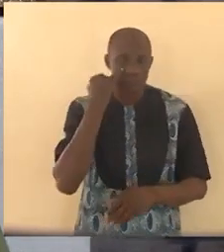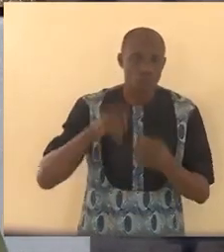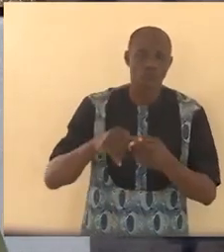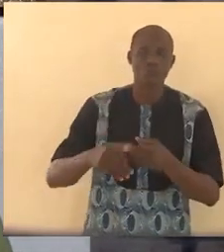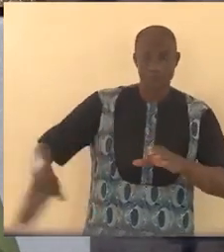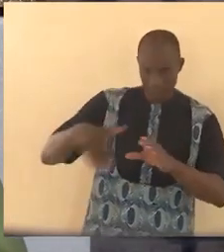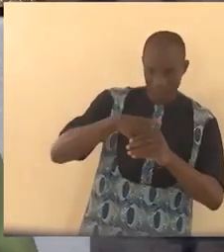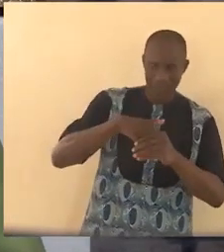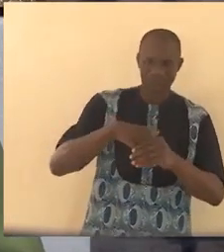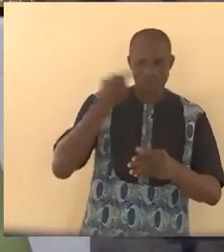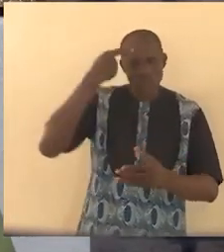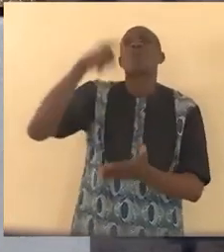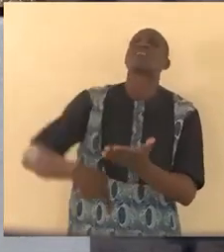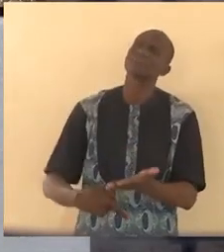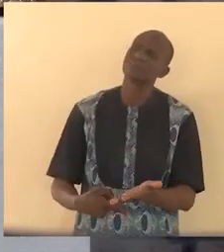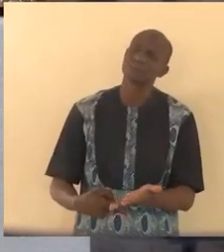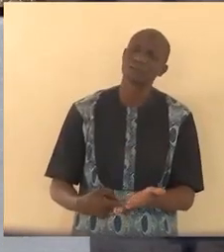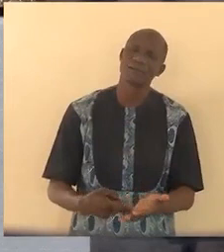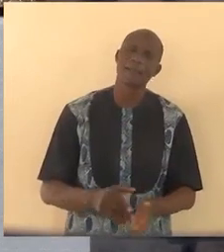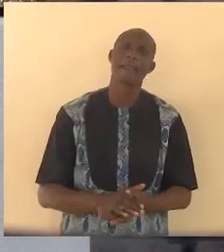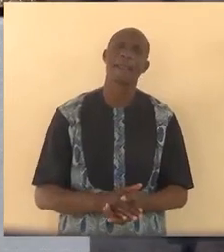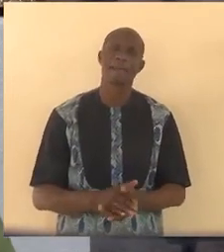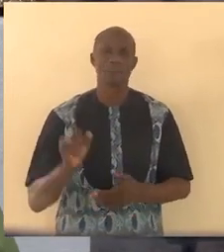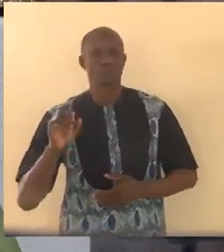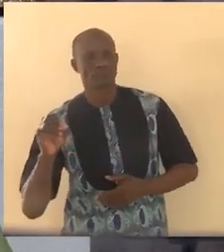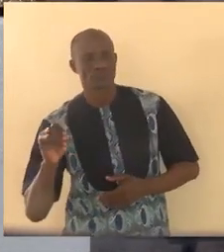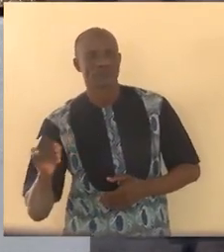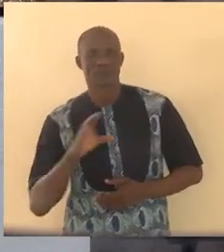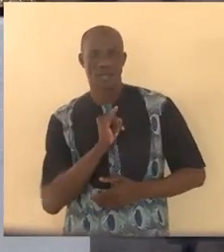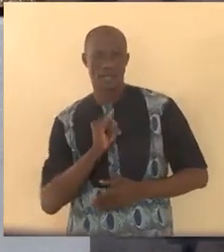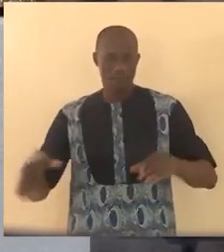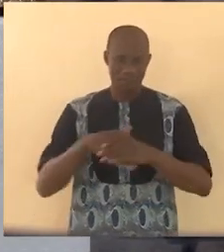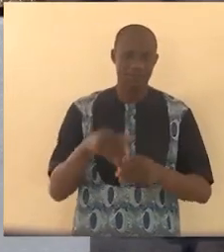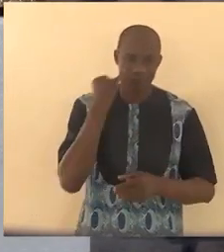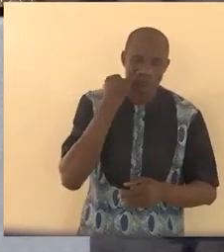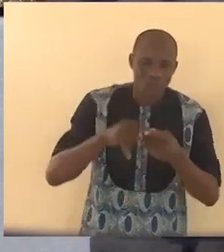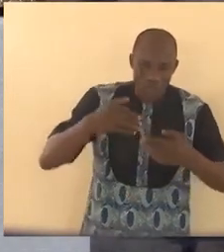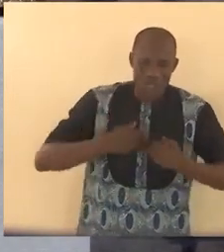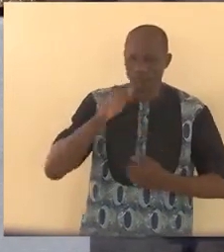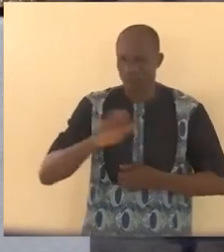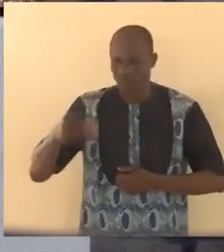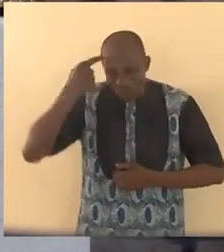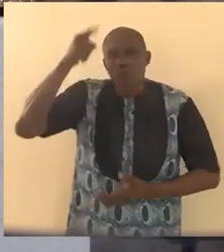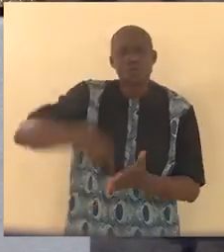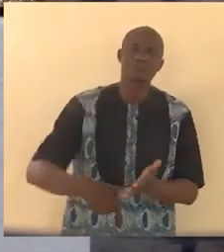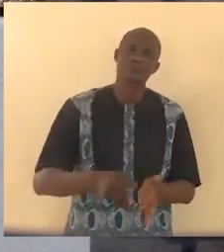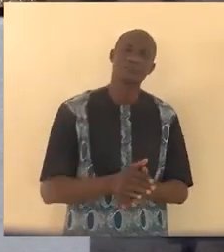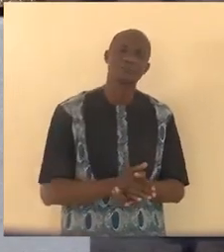marry. For what? So I marry, I'm supposed to have children. For